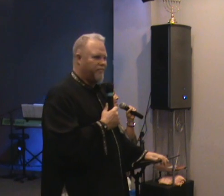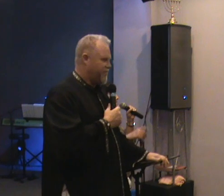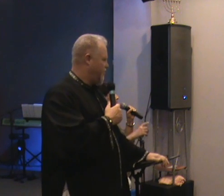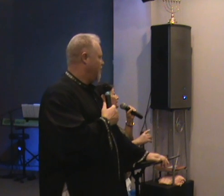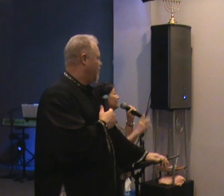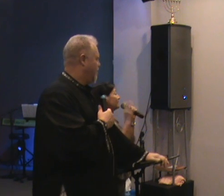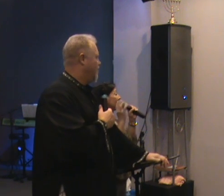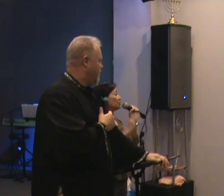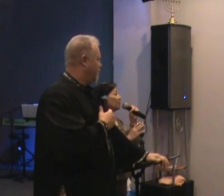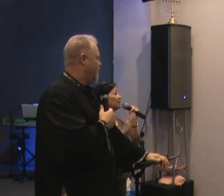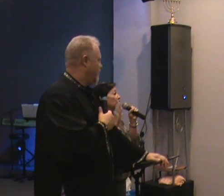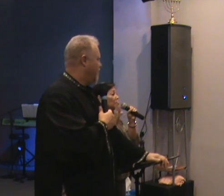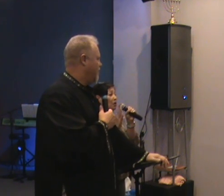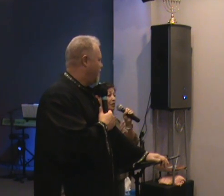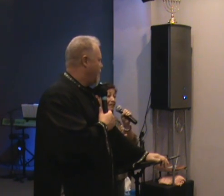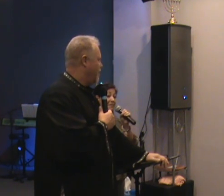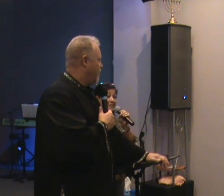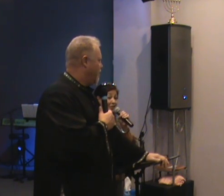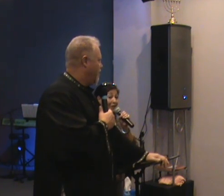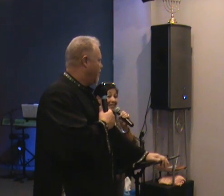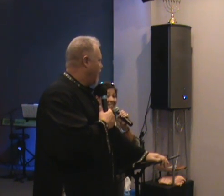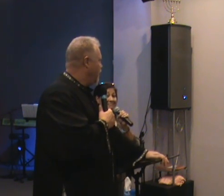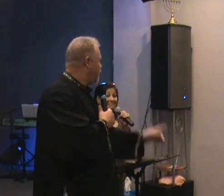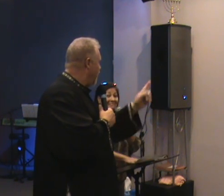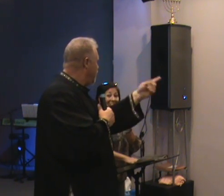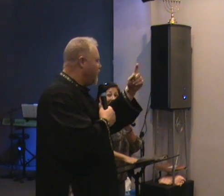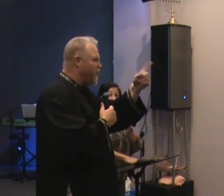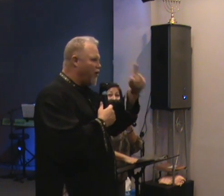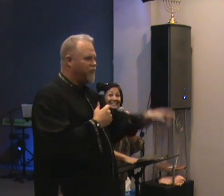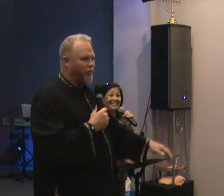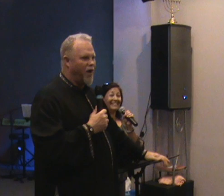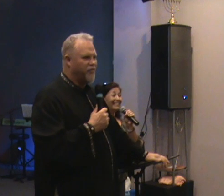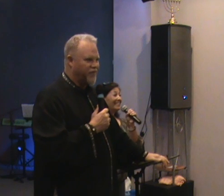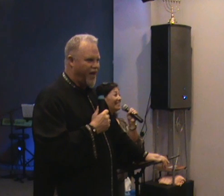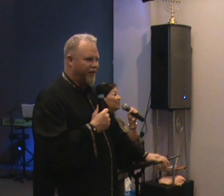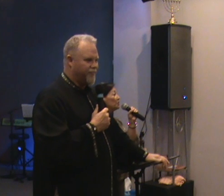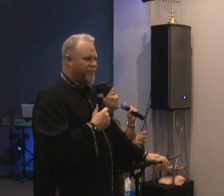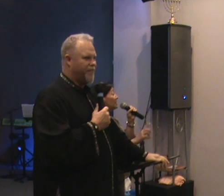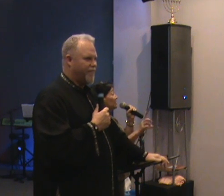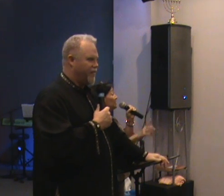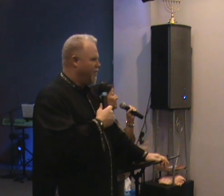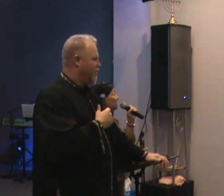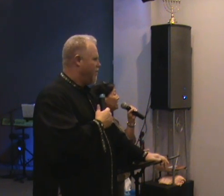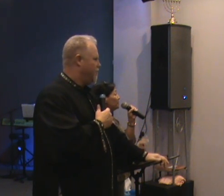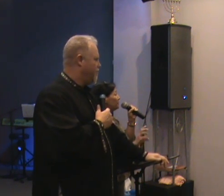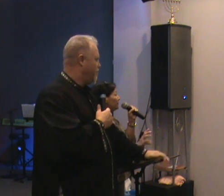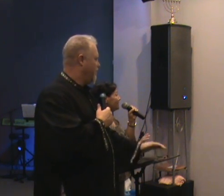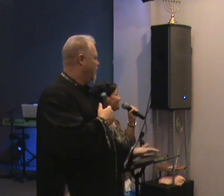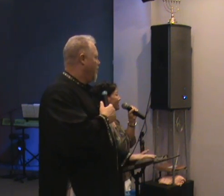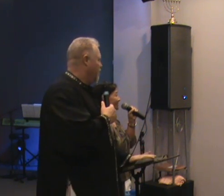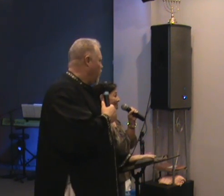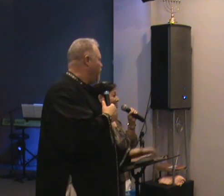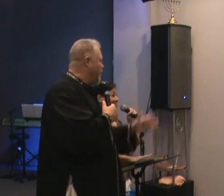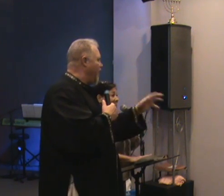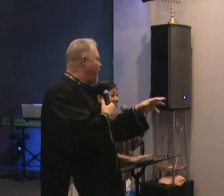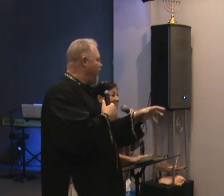Los ancianos van a tener sueños y los jóvenes visiones. And your sons and your daughters shall prophesy. Y tus hijos y tus hijas